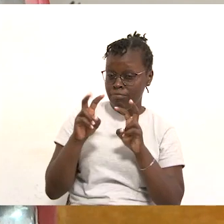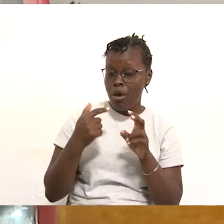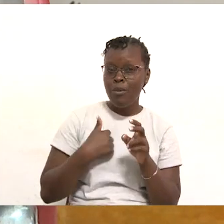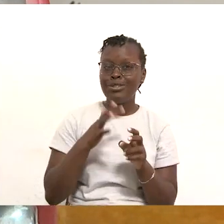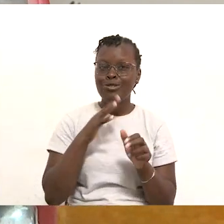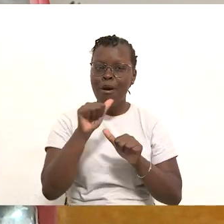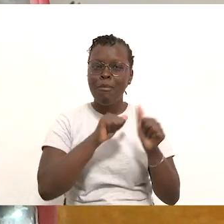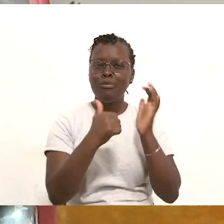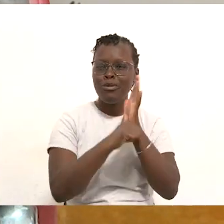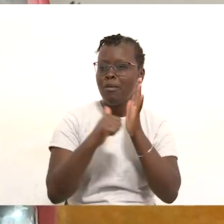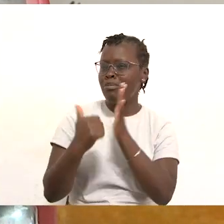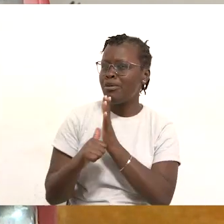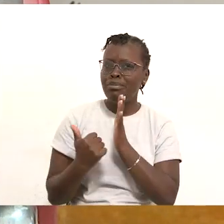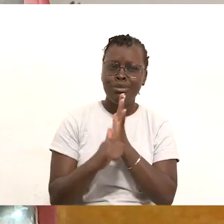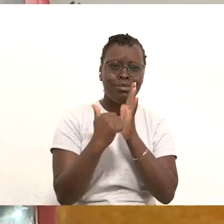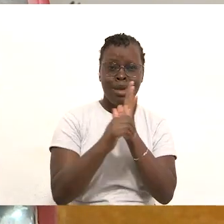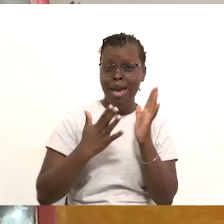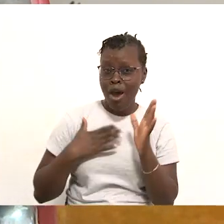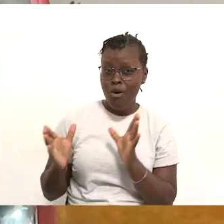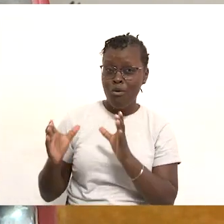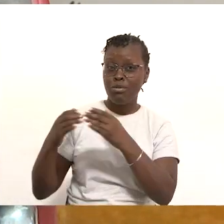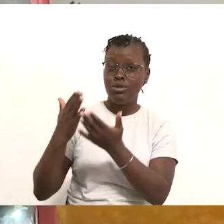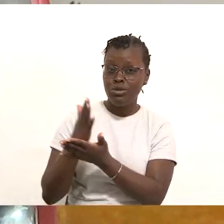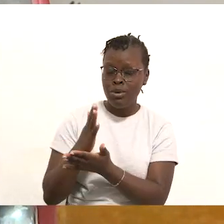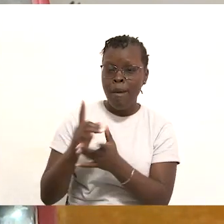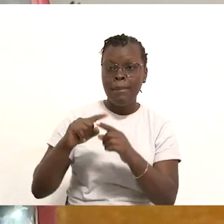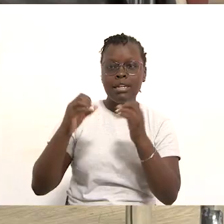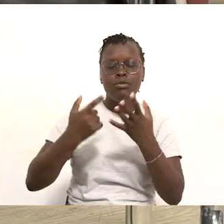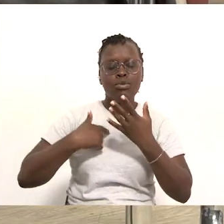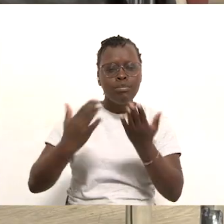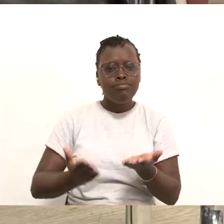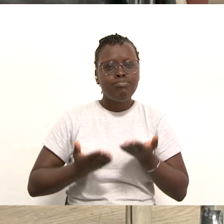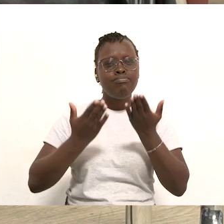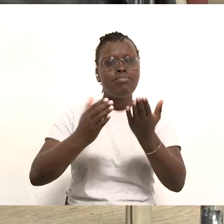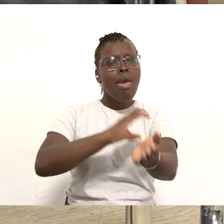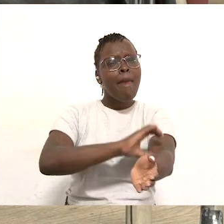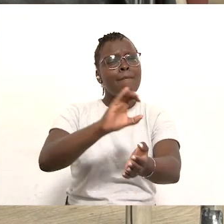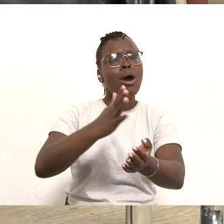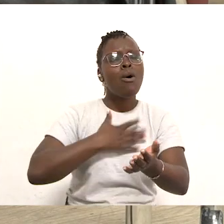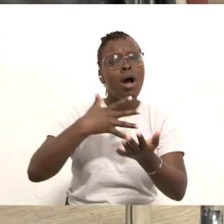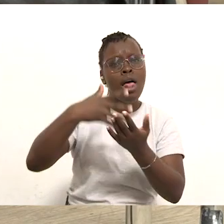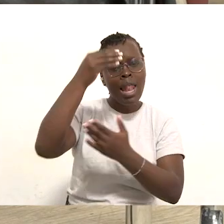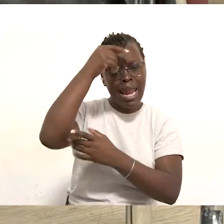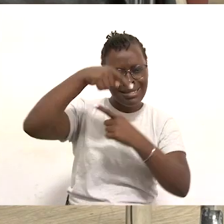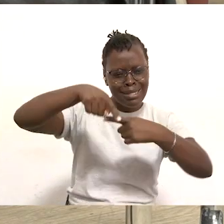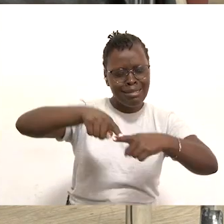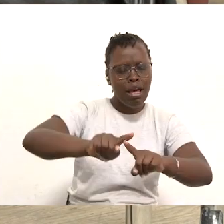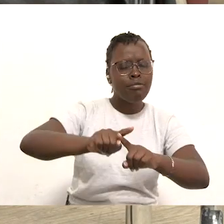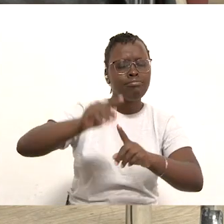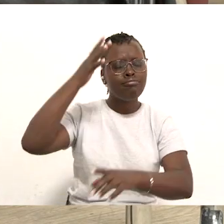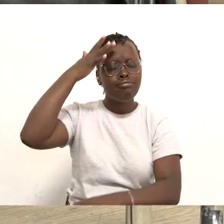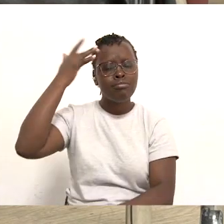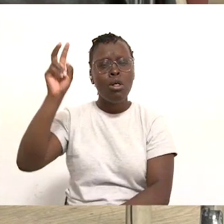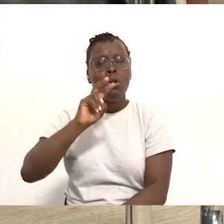about problems in our communities. By equipping the learners with these skills, the solutions to our